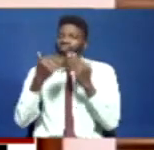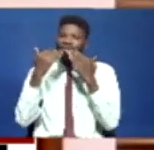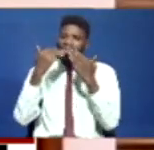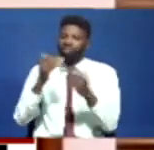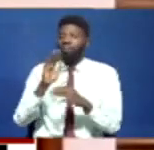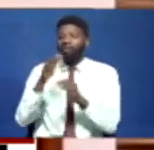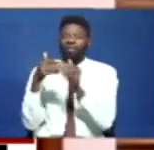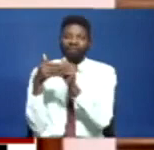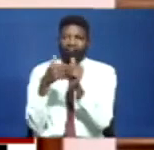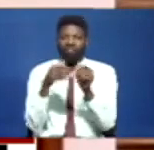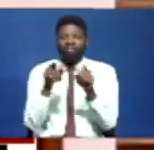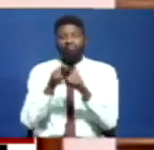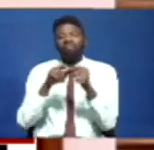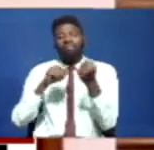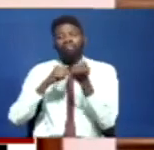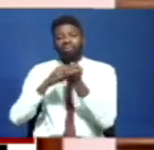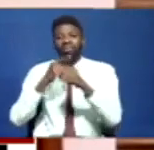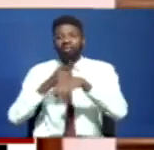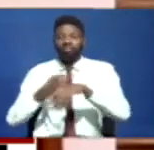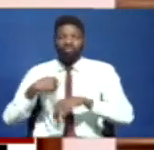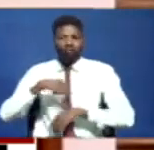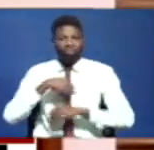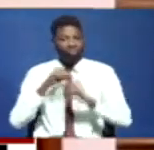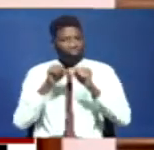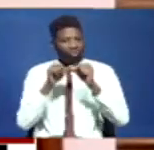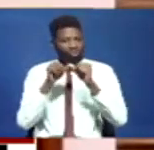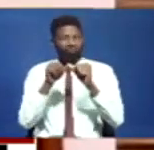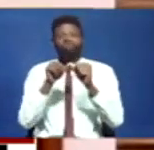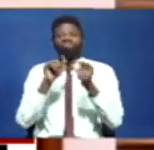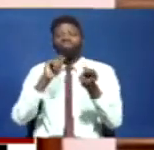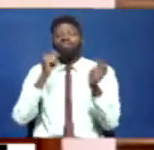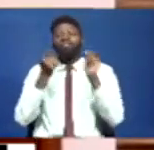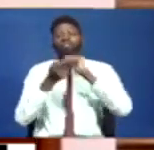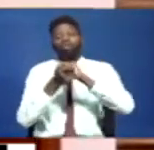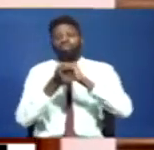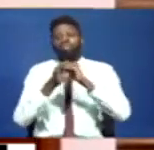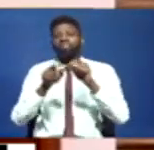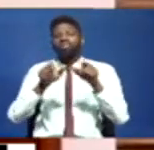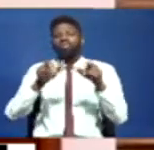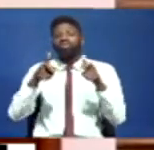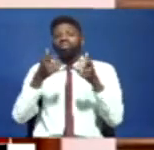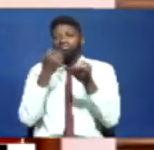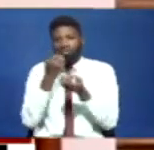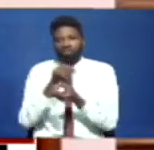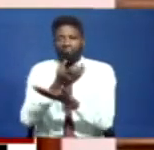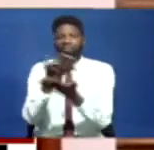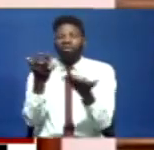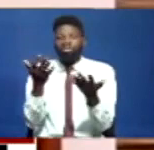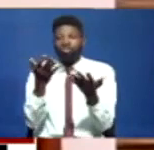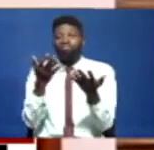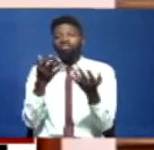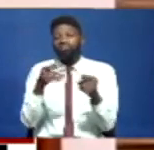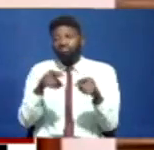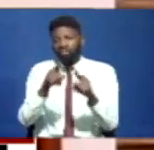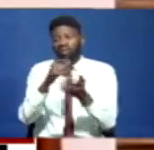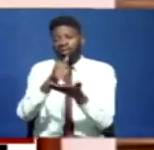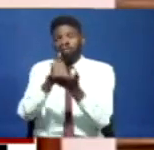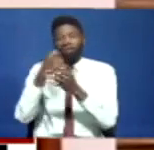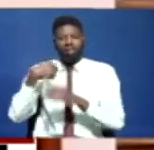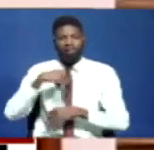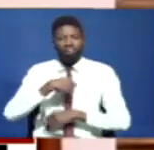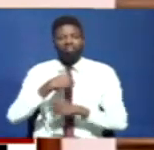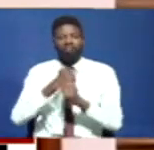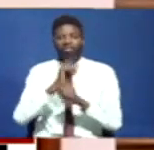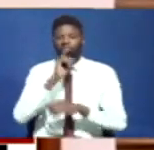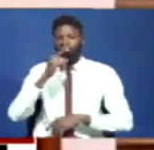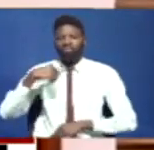we continue to transform broadcasting. You have been resourceful and instrumental in ensuring we stay focused